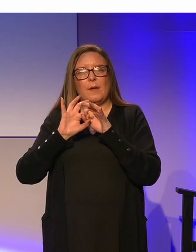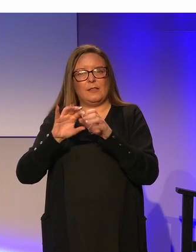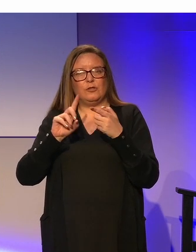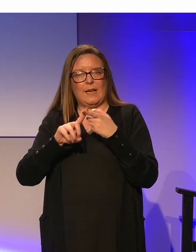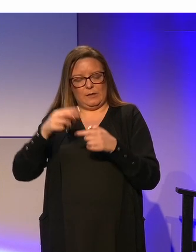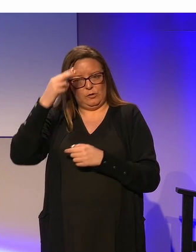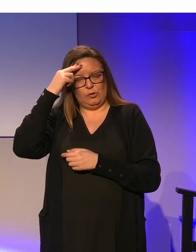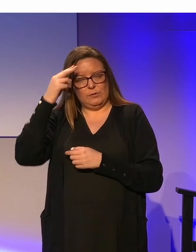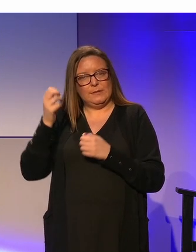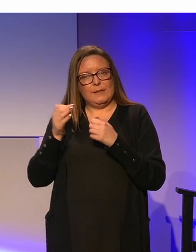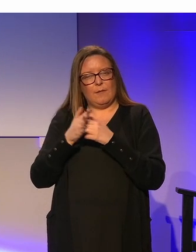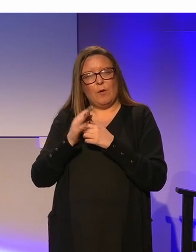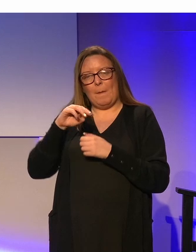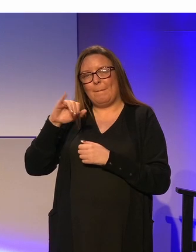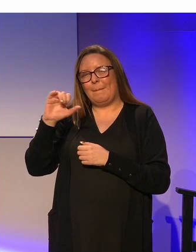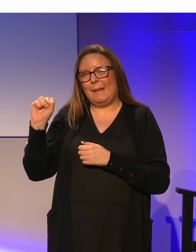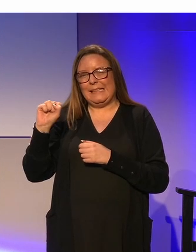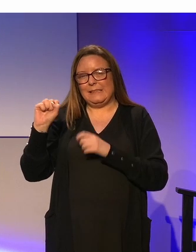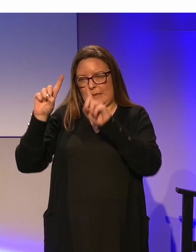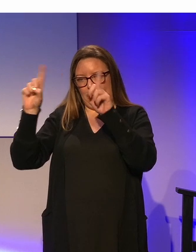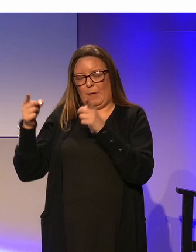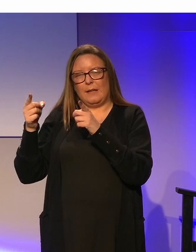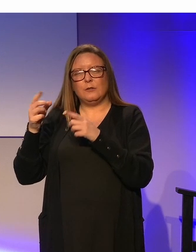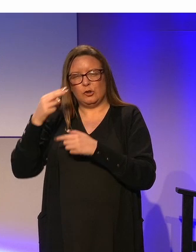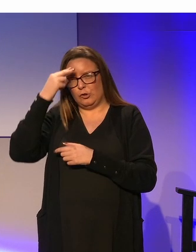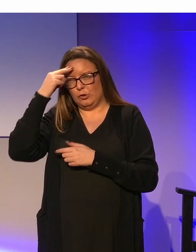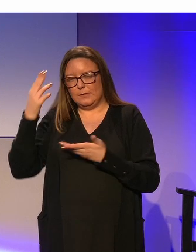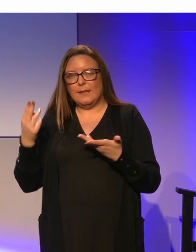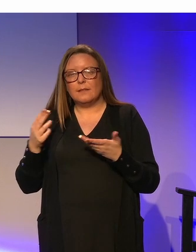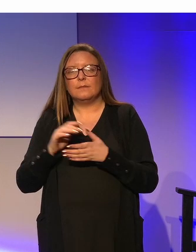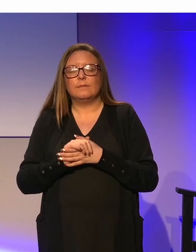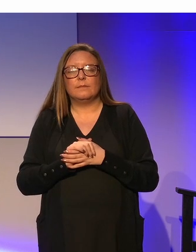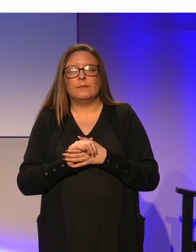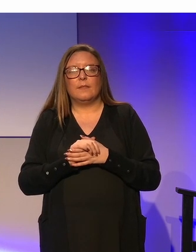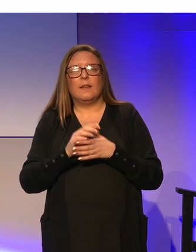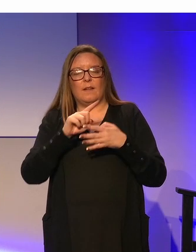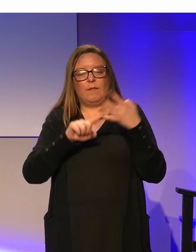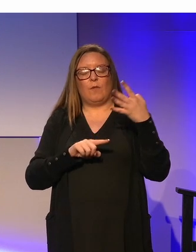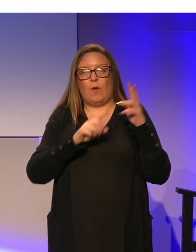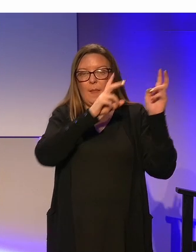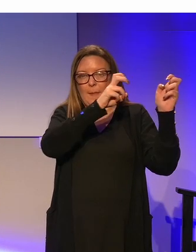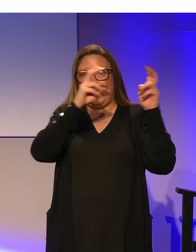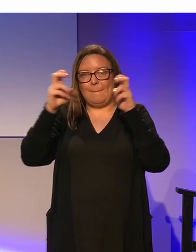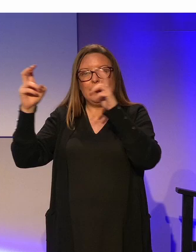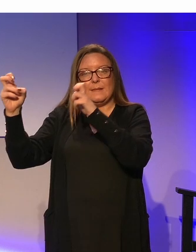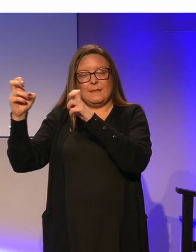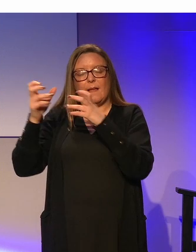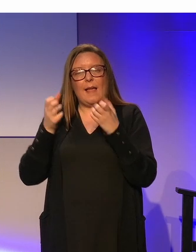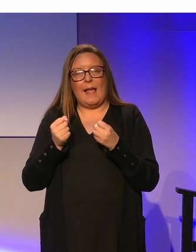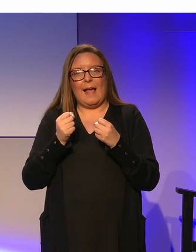misunderstanding, with the miss part in brackets. Also under the major themes are 2 or